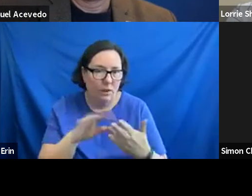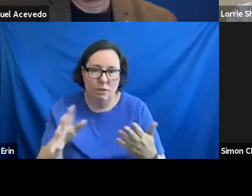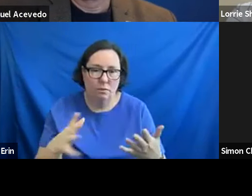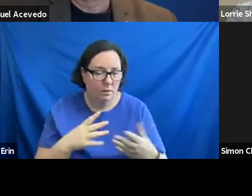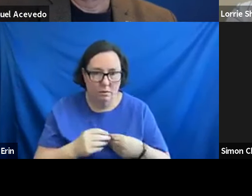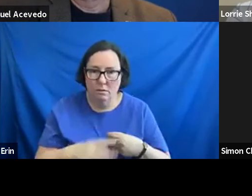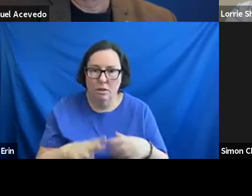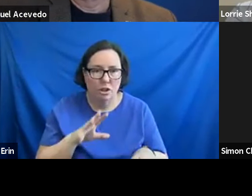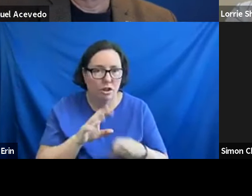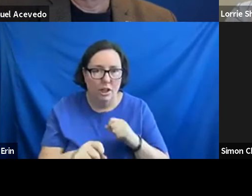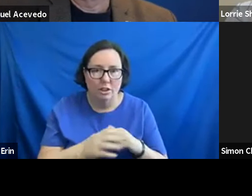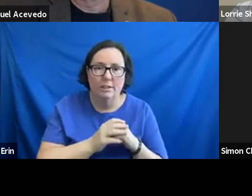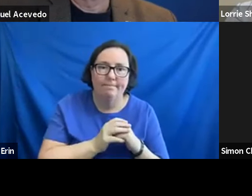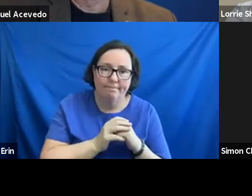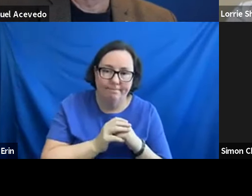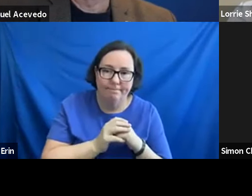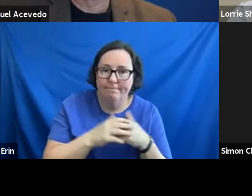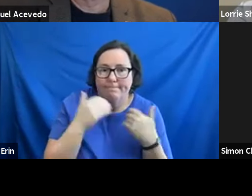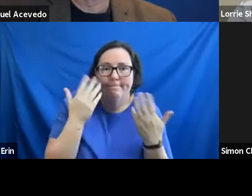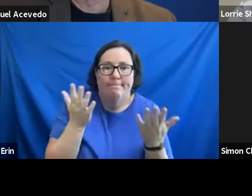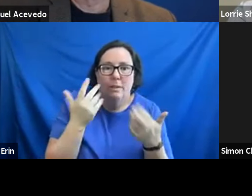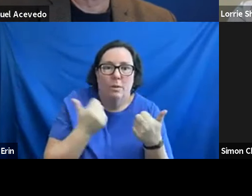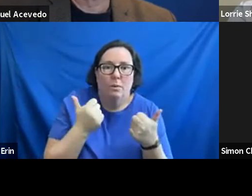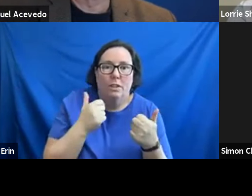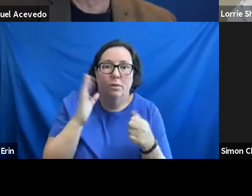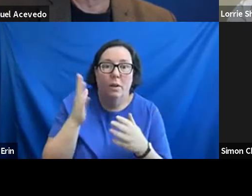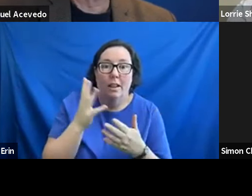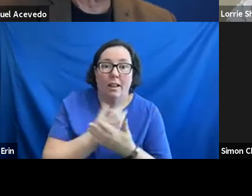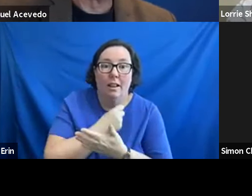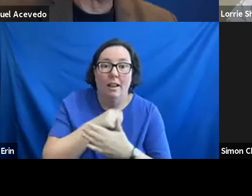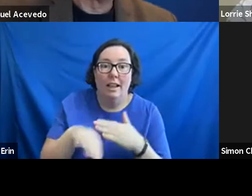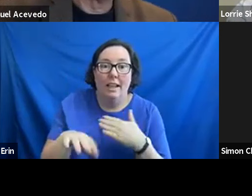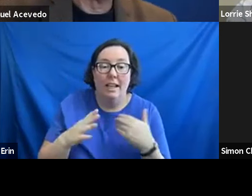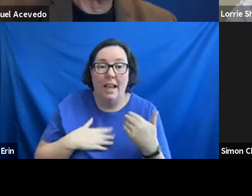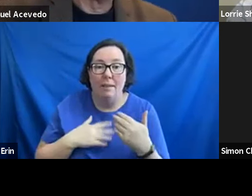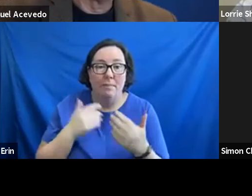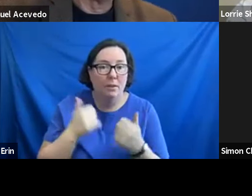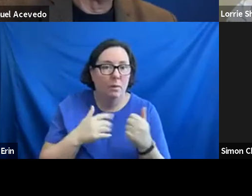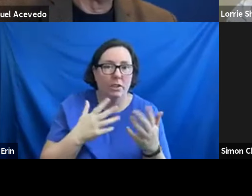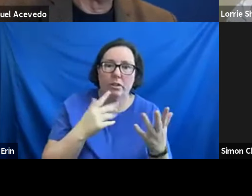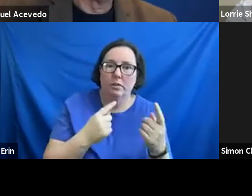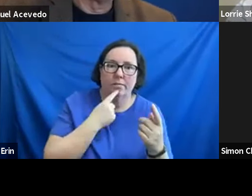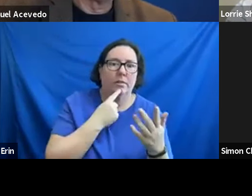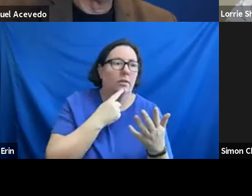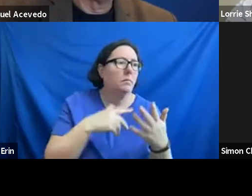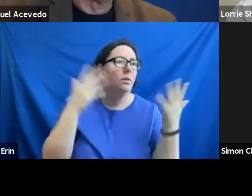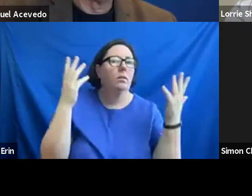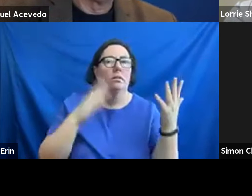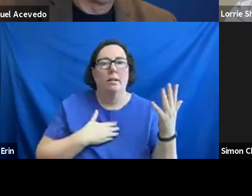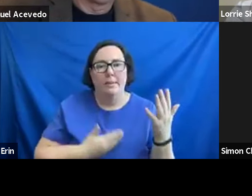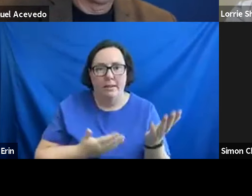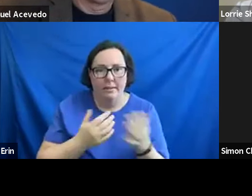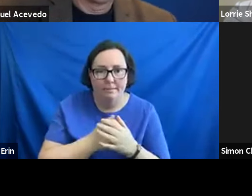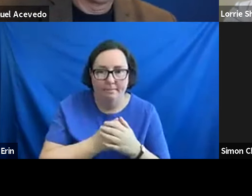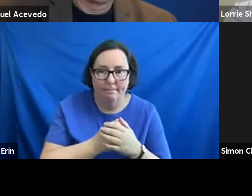just, and we don't know which student is going to be happy and which family is going to be happy and which family and which student is going to